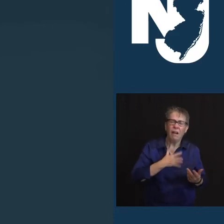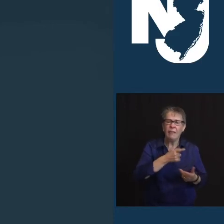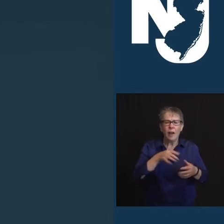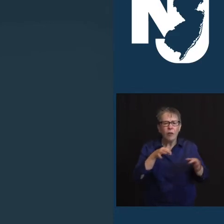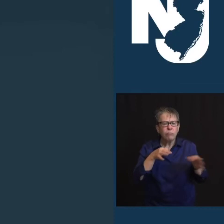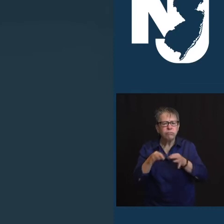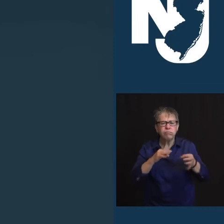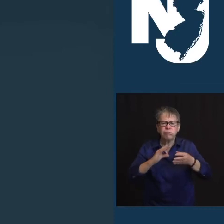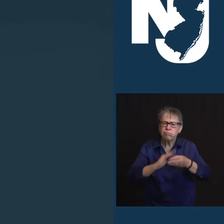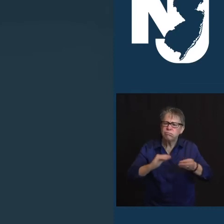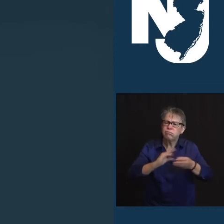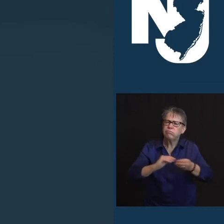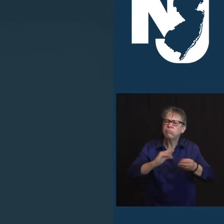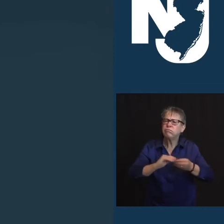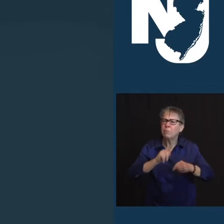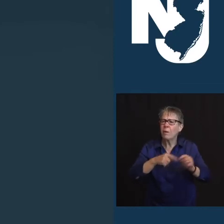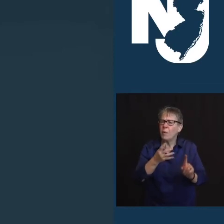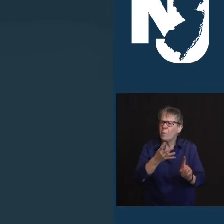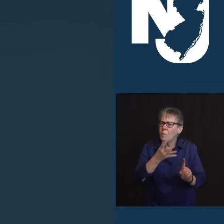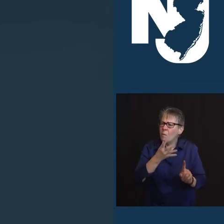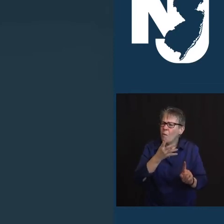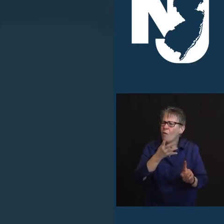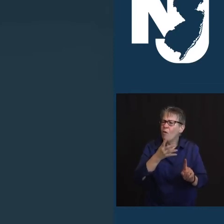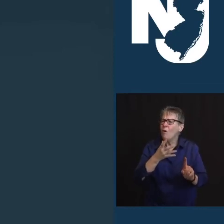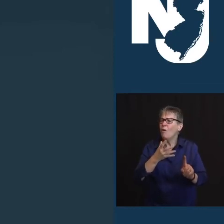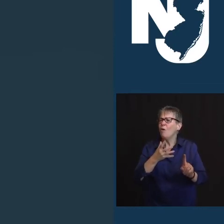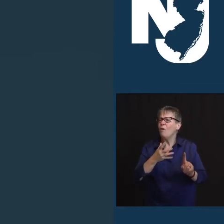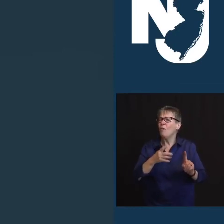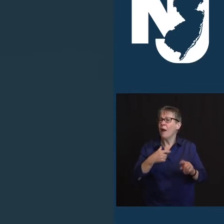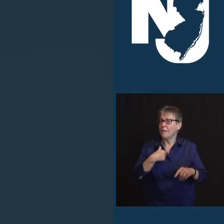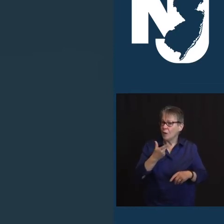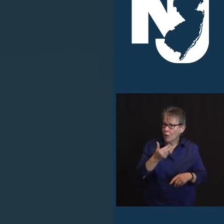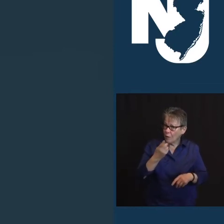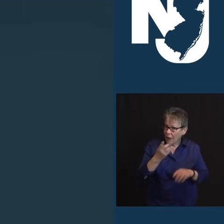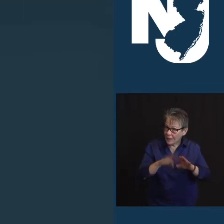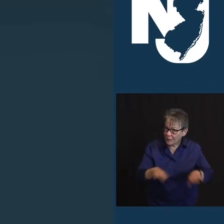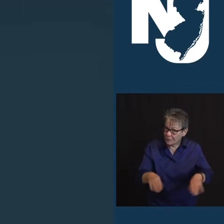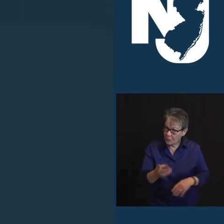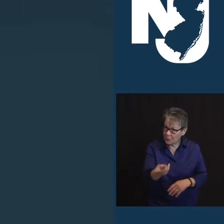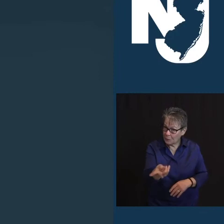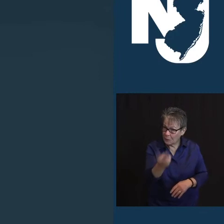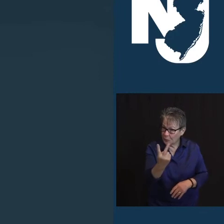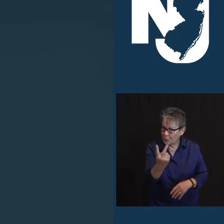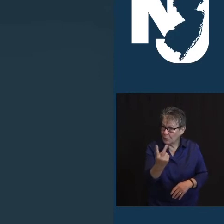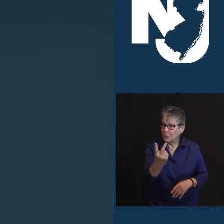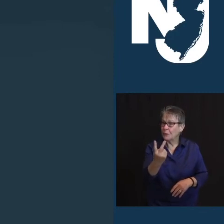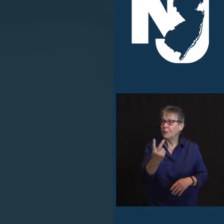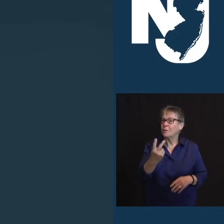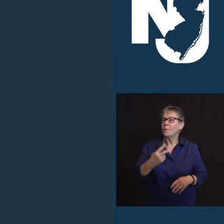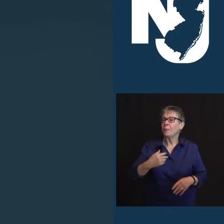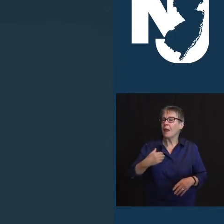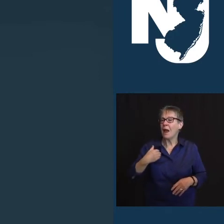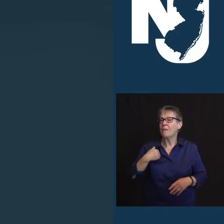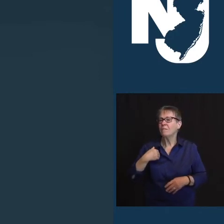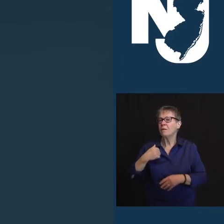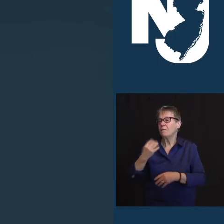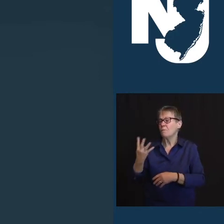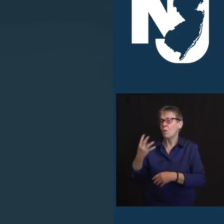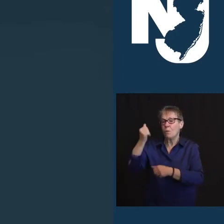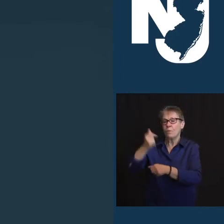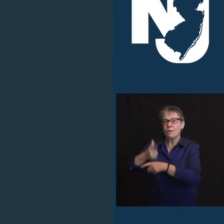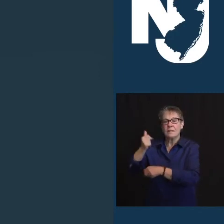behind her grandsons Andrew and Colin. She's also survived by her 4 siblings, Richard, Barbara, Albert, and Andrea, and their